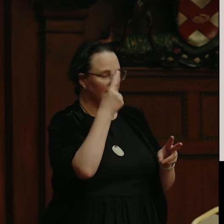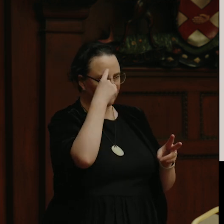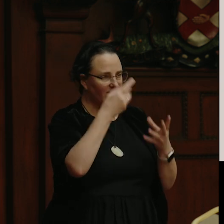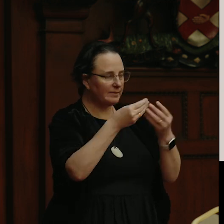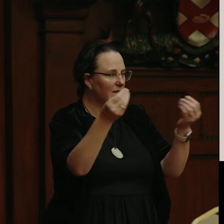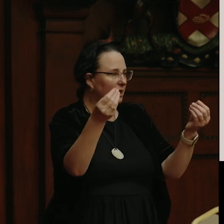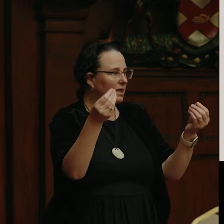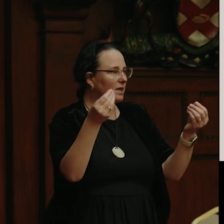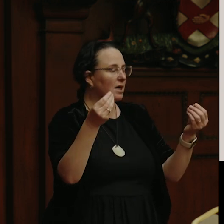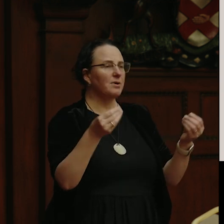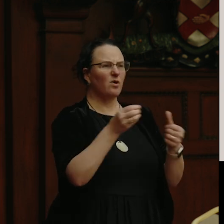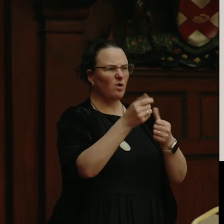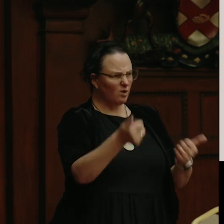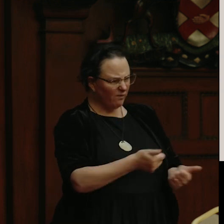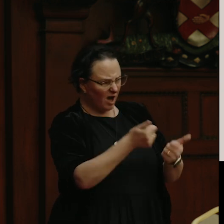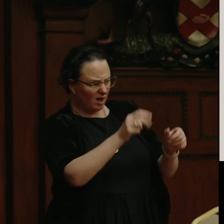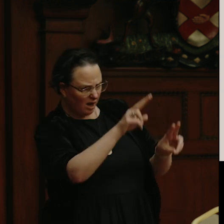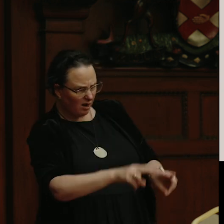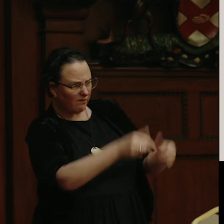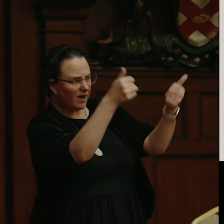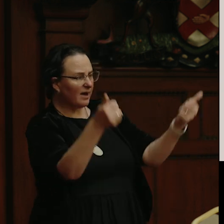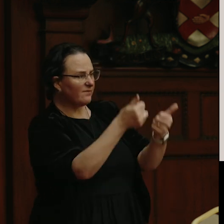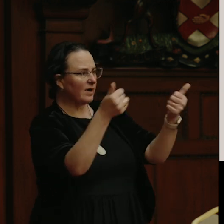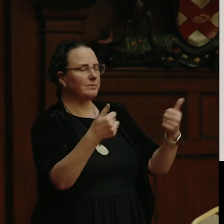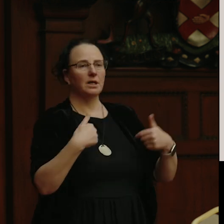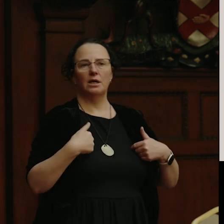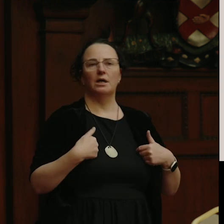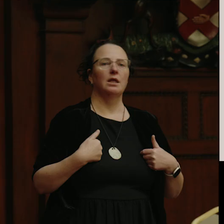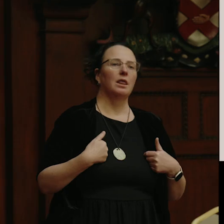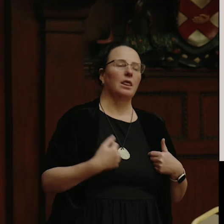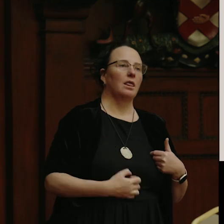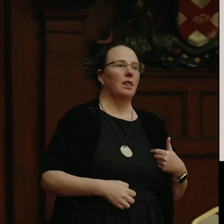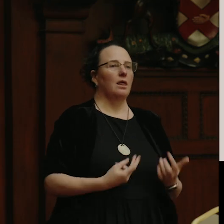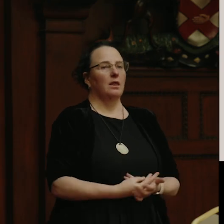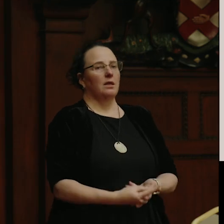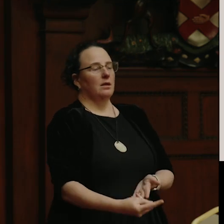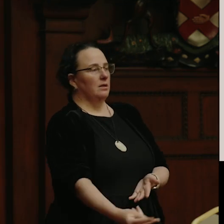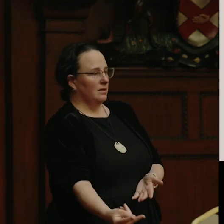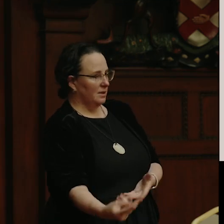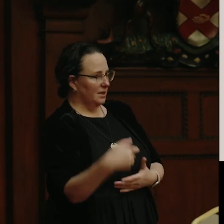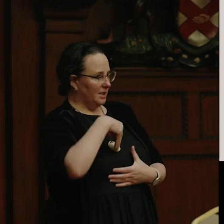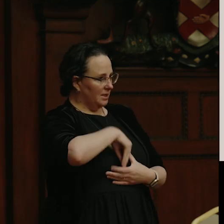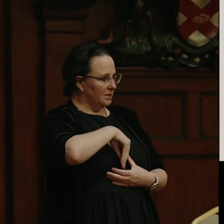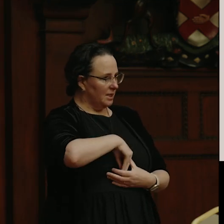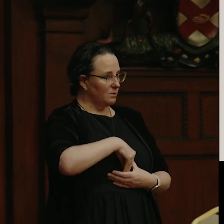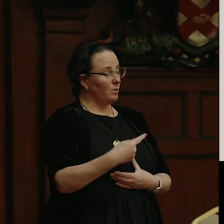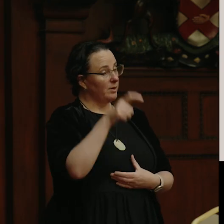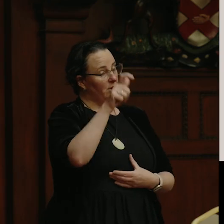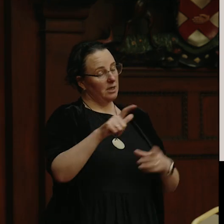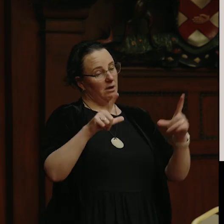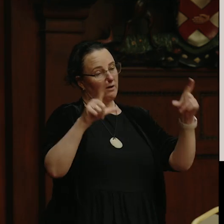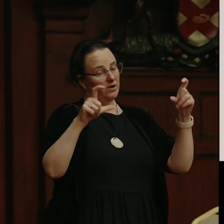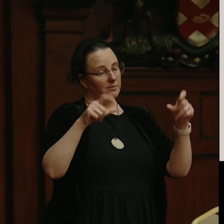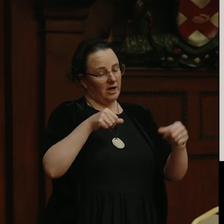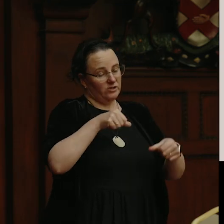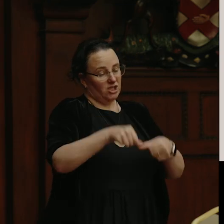of how they might look fine to others, but feeling completely drained and unwell inside. And this person took this photograph of a